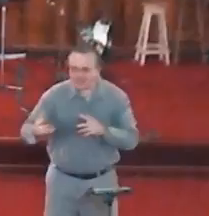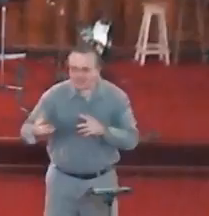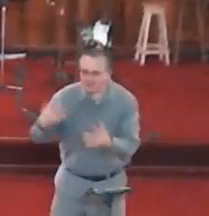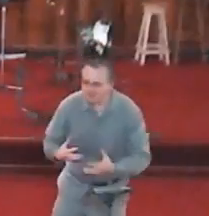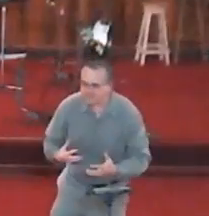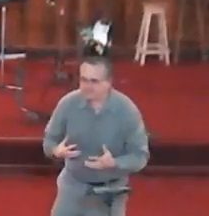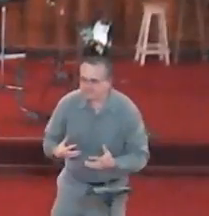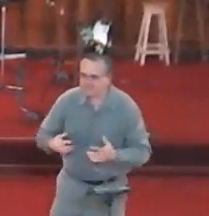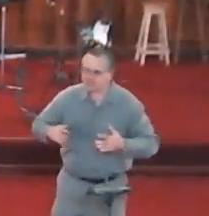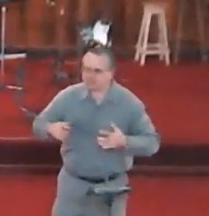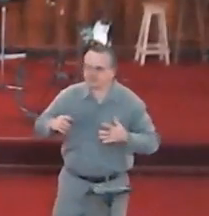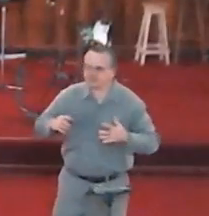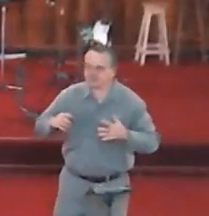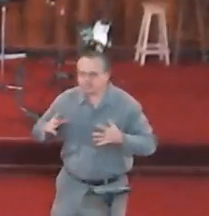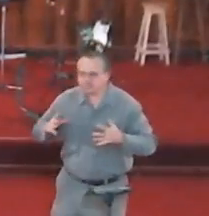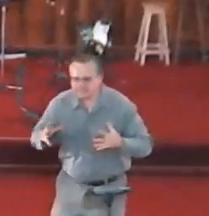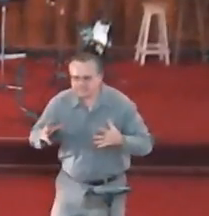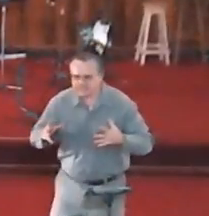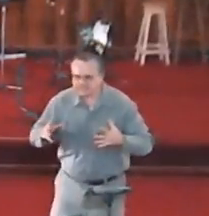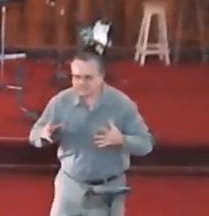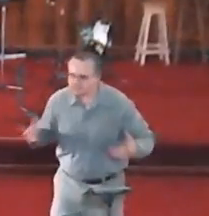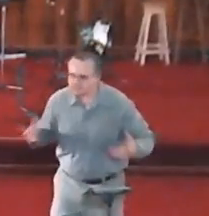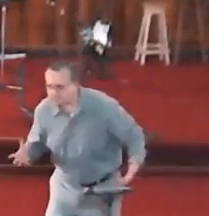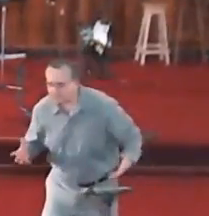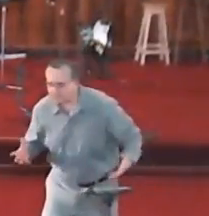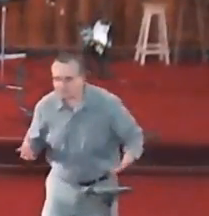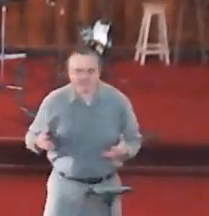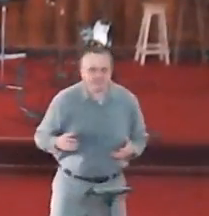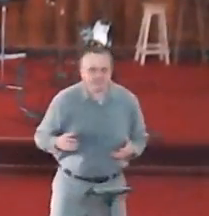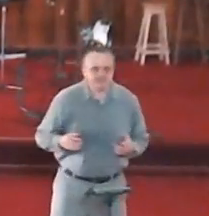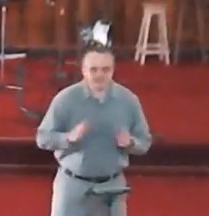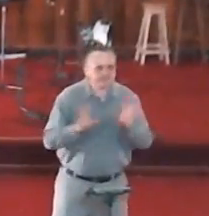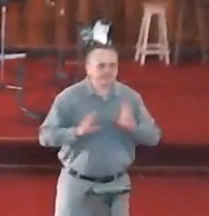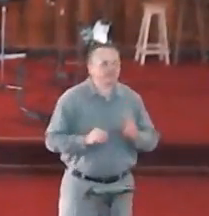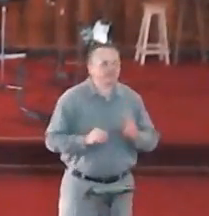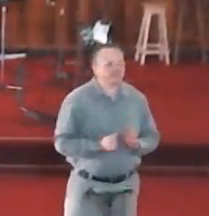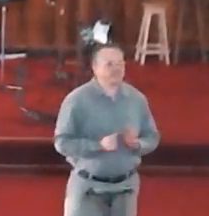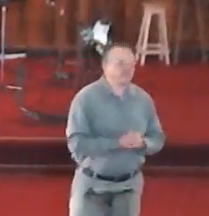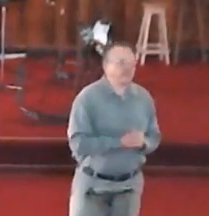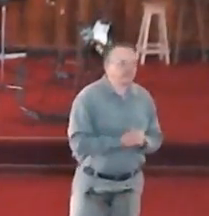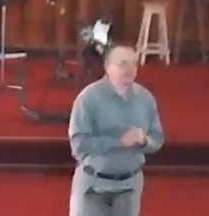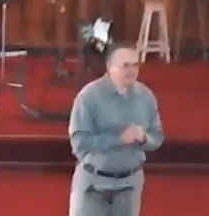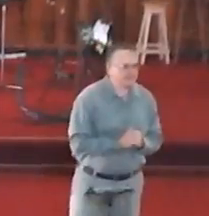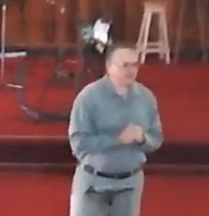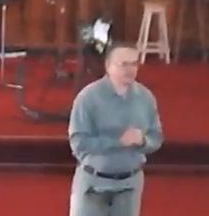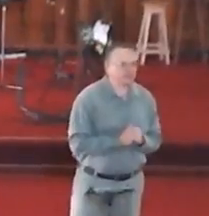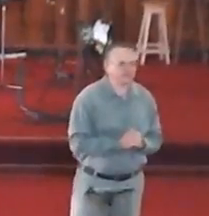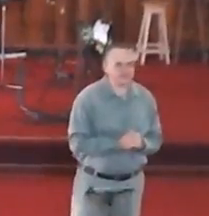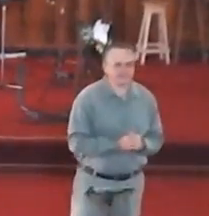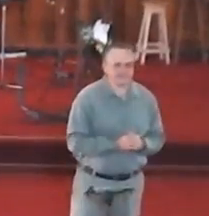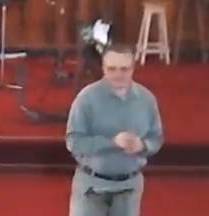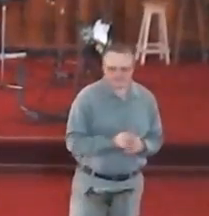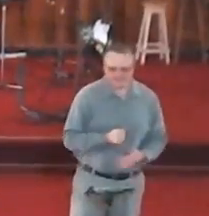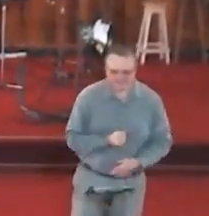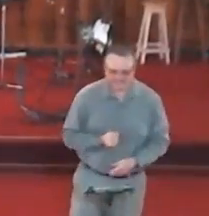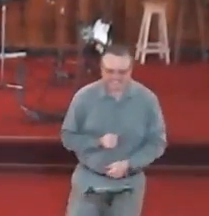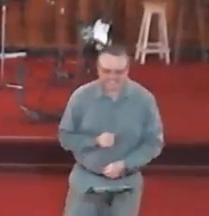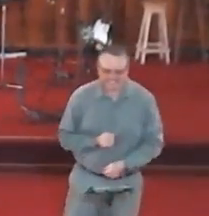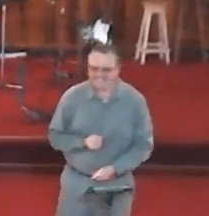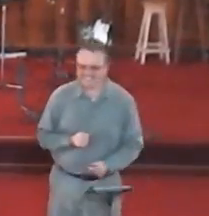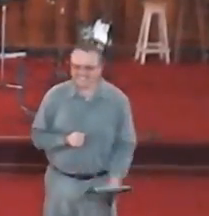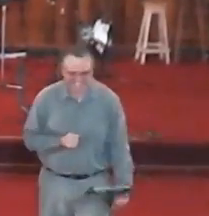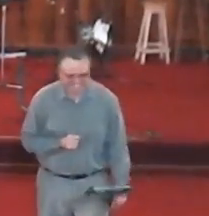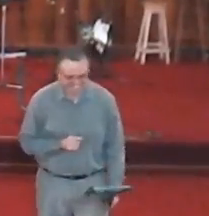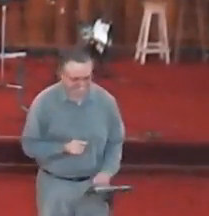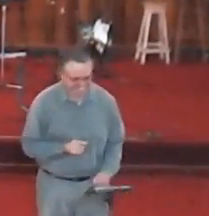Sofía algo me iba a decir y después la vi detenerse y yo, ¿qué fue? No, es que tengo que tenerla a mecate corto. In fact, just this week I saw